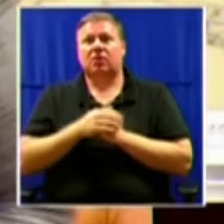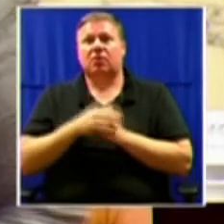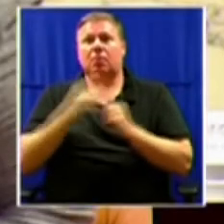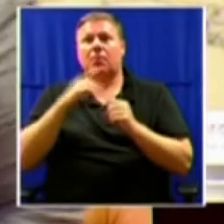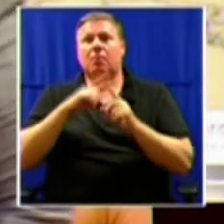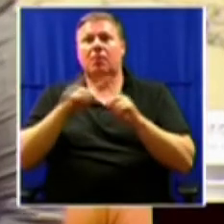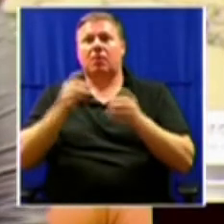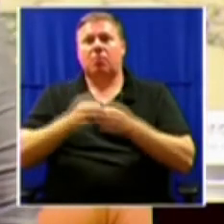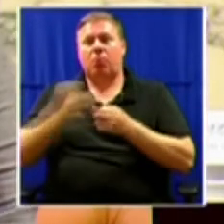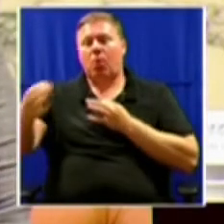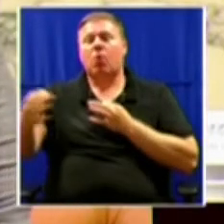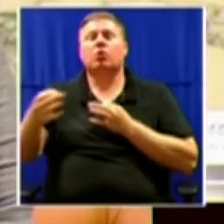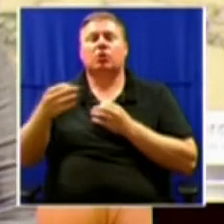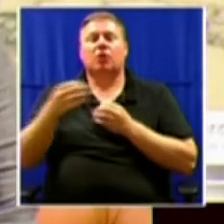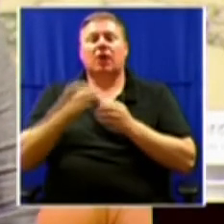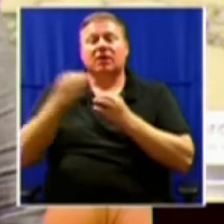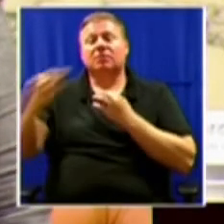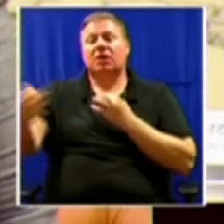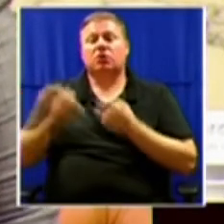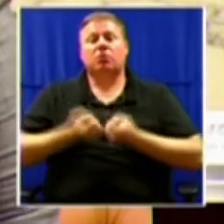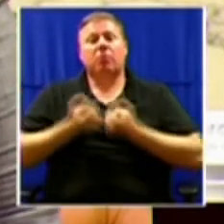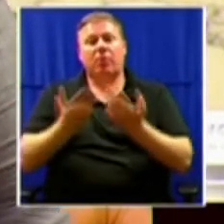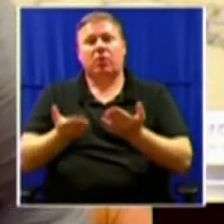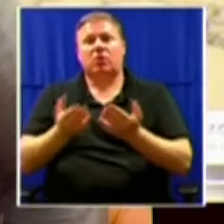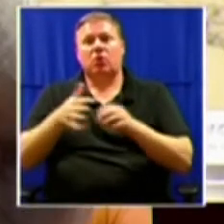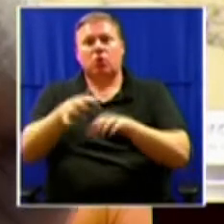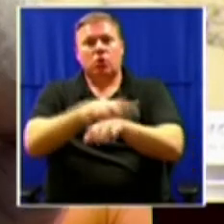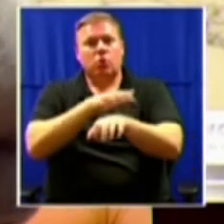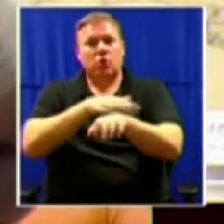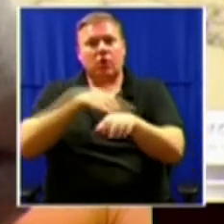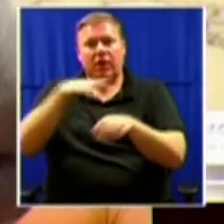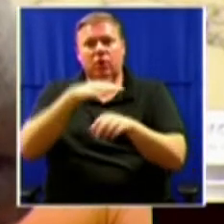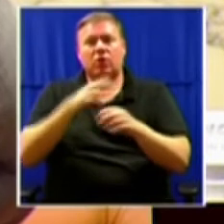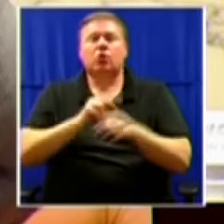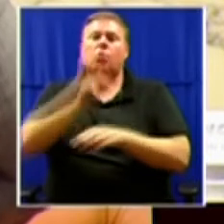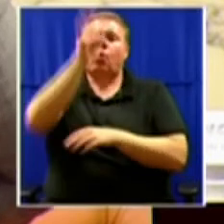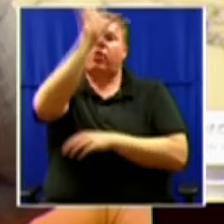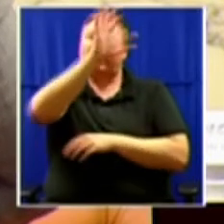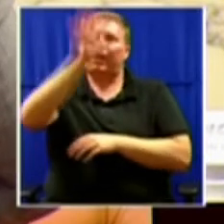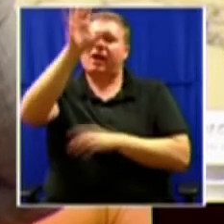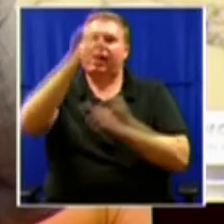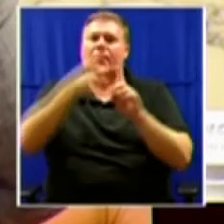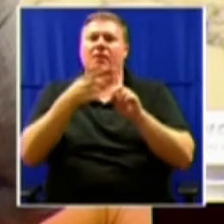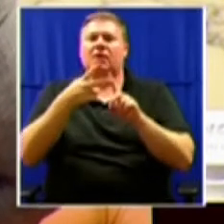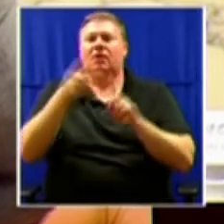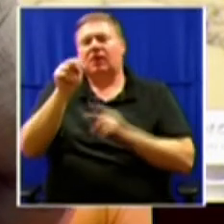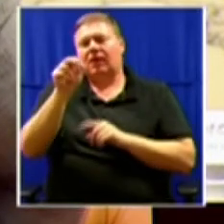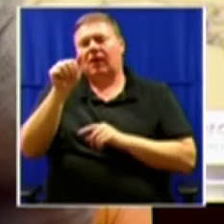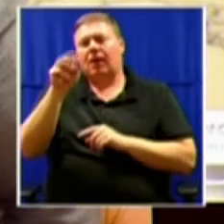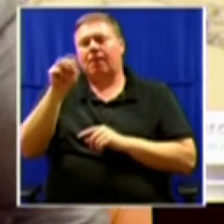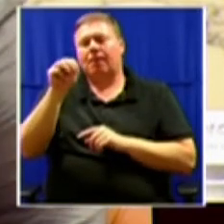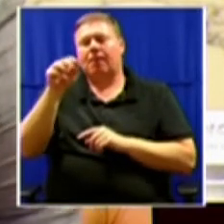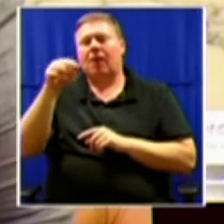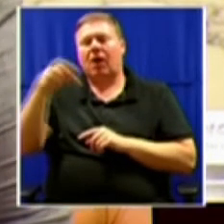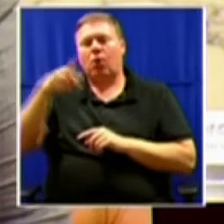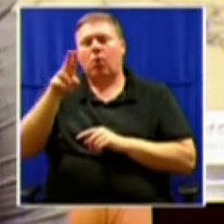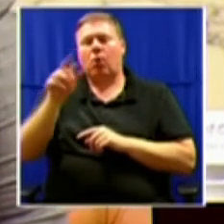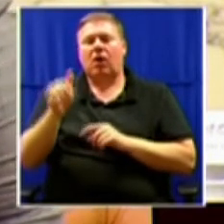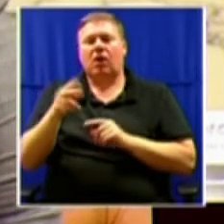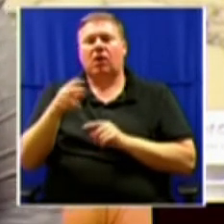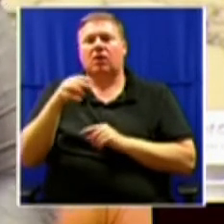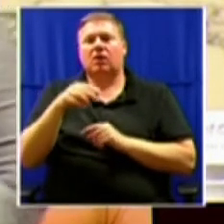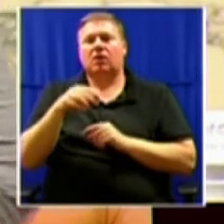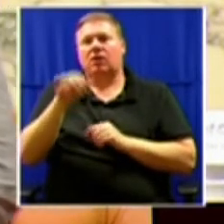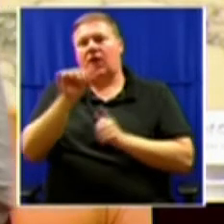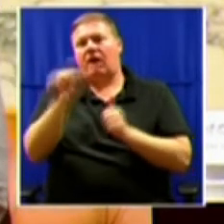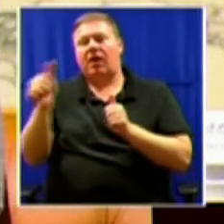expansion of these programs to the rural areas of the Northern Cape, especially Namakwa, John Taula Gatsewe, and Pixley